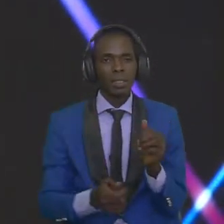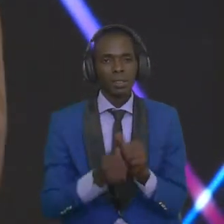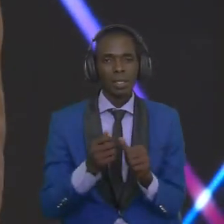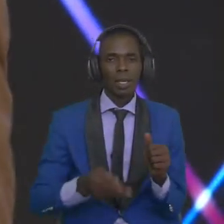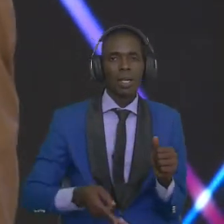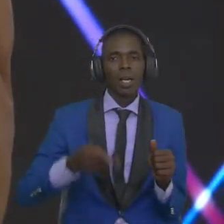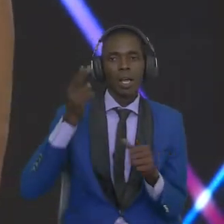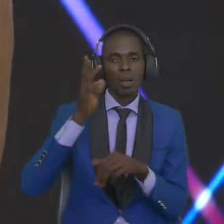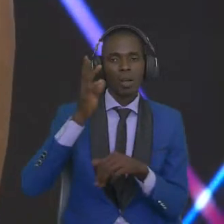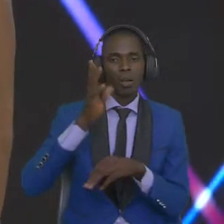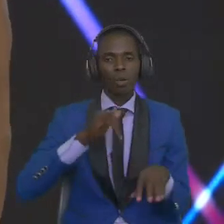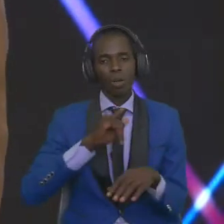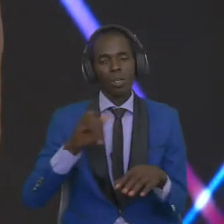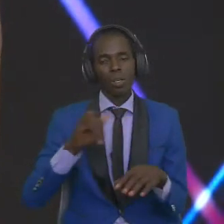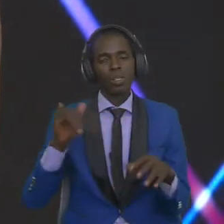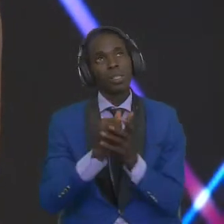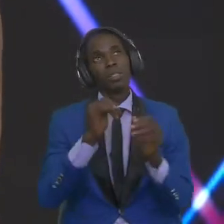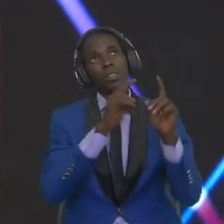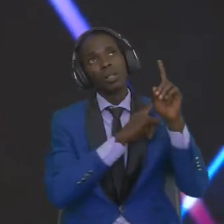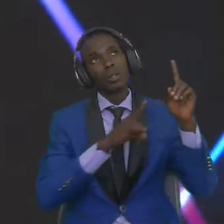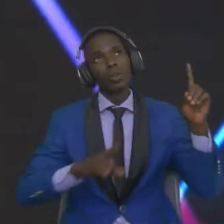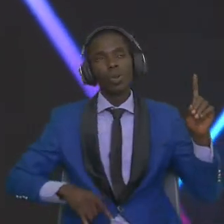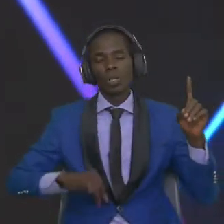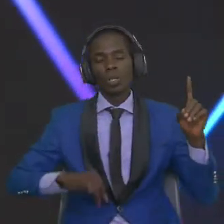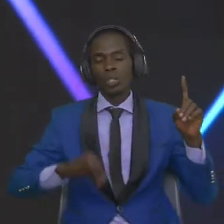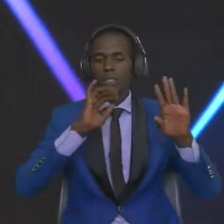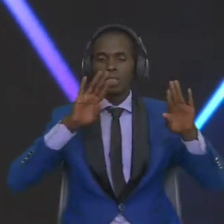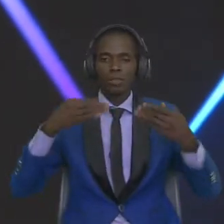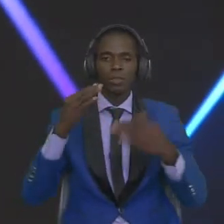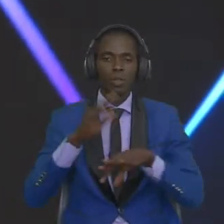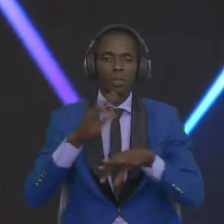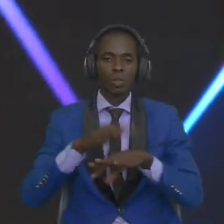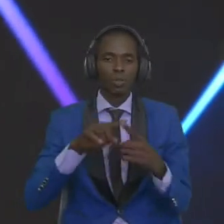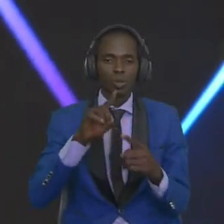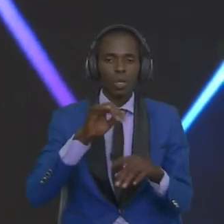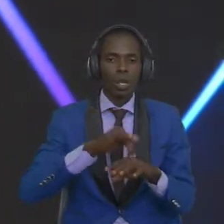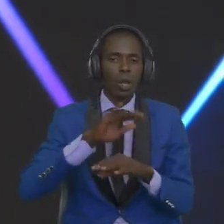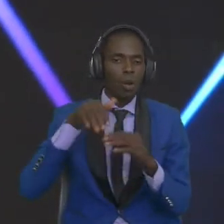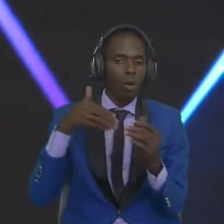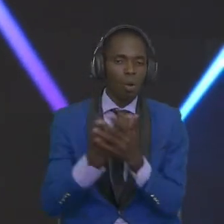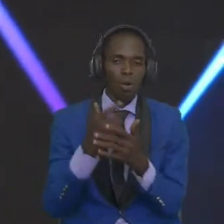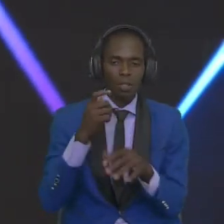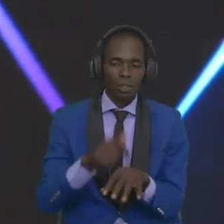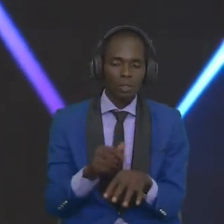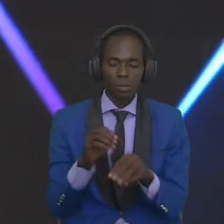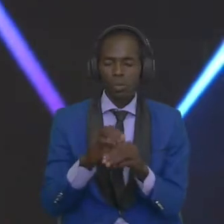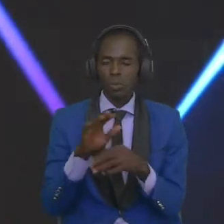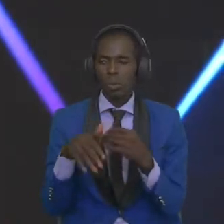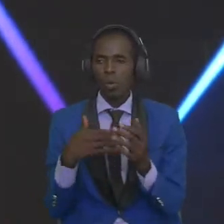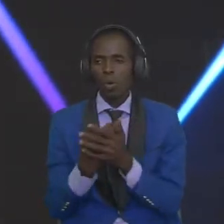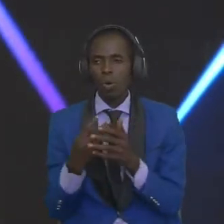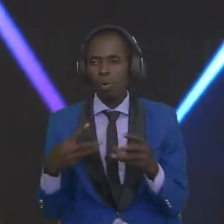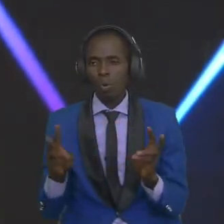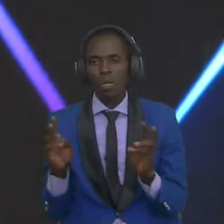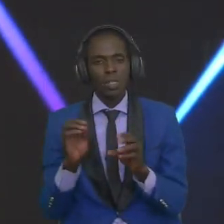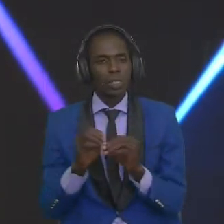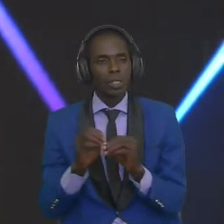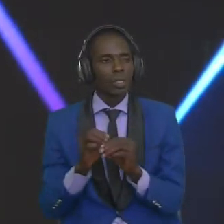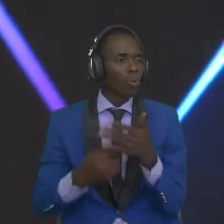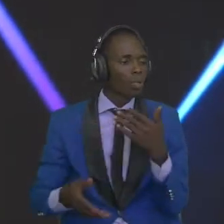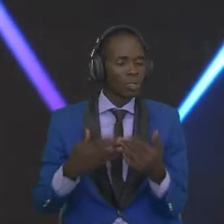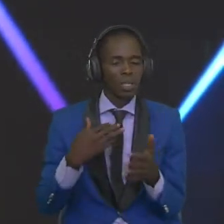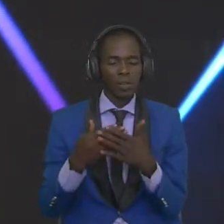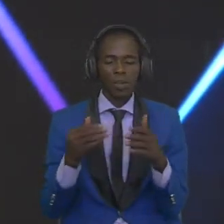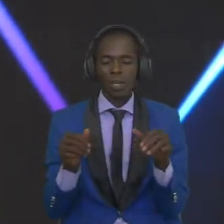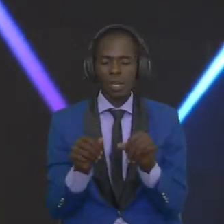calling that the Lord is giving unto you. At all times, in all ways, in whatever area